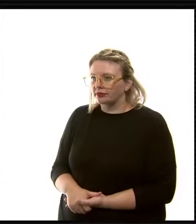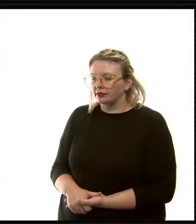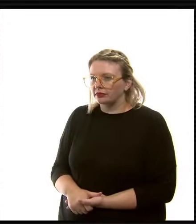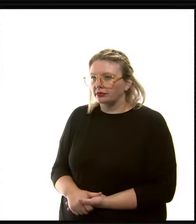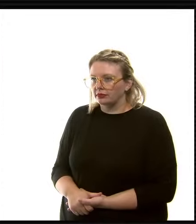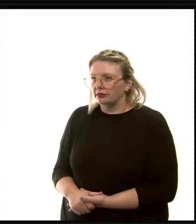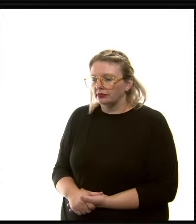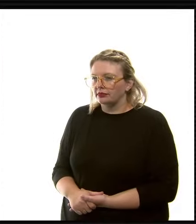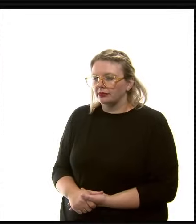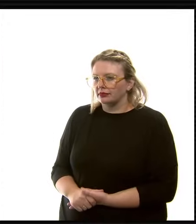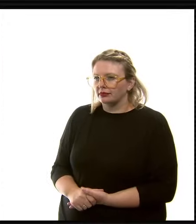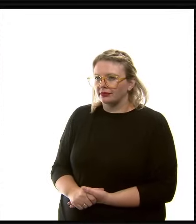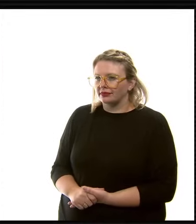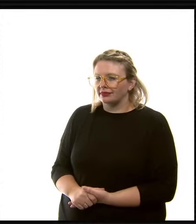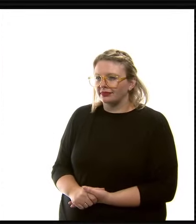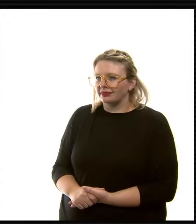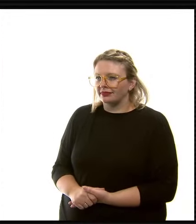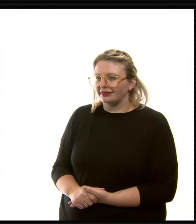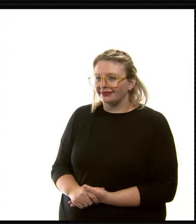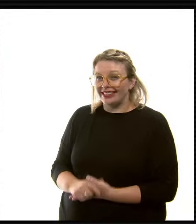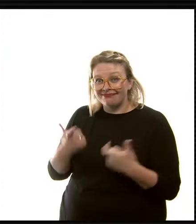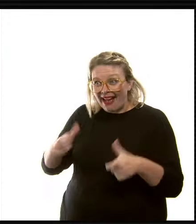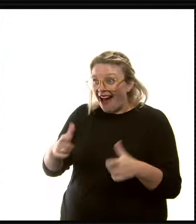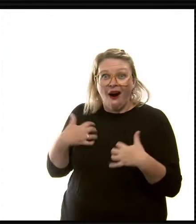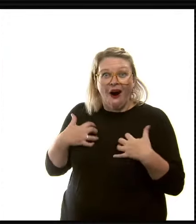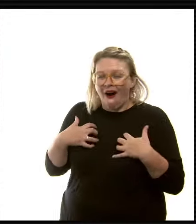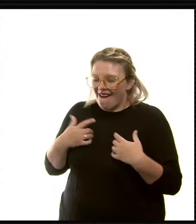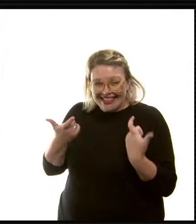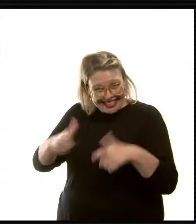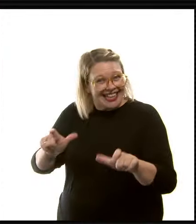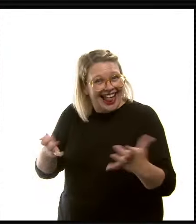And still excited.